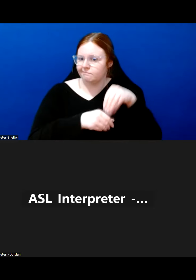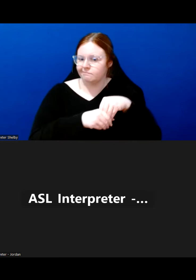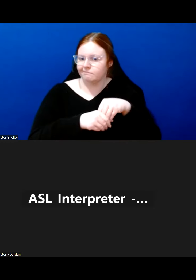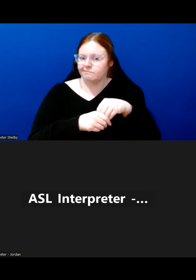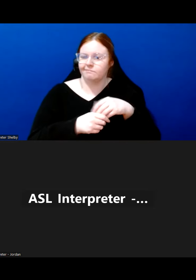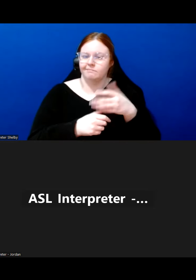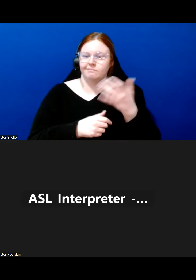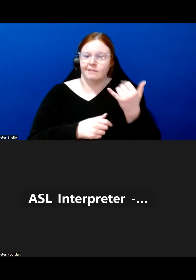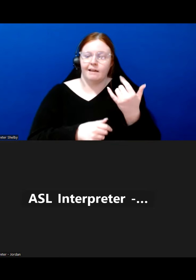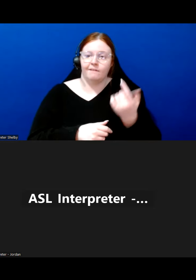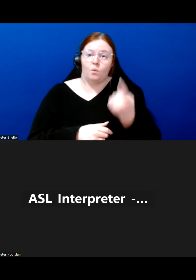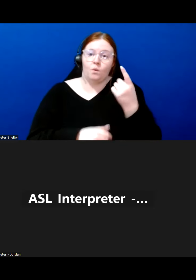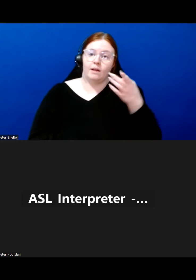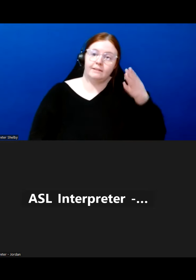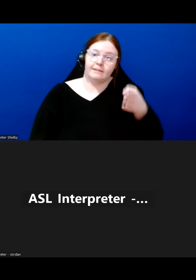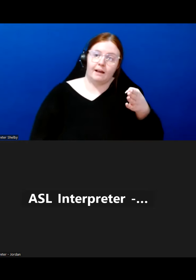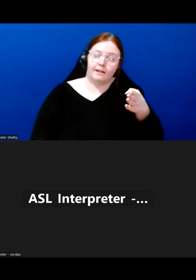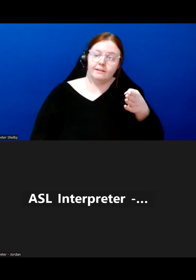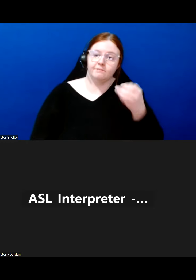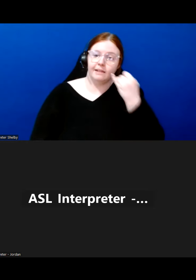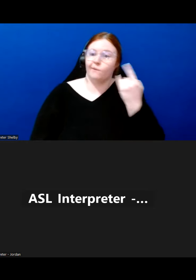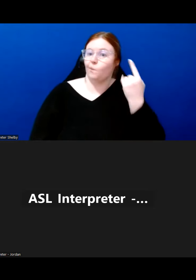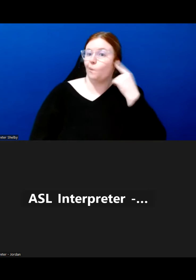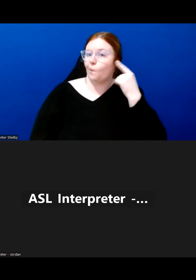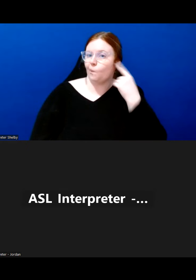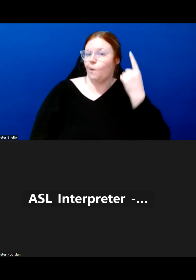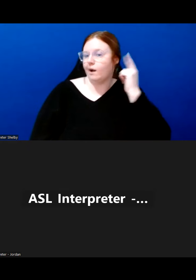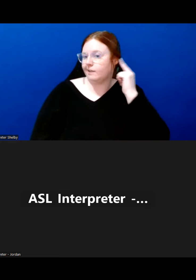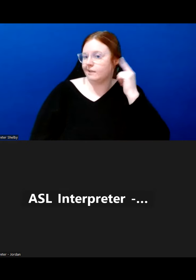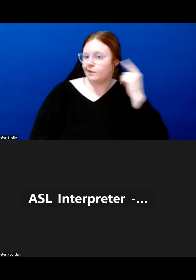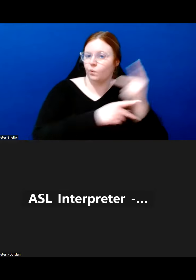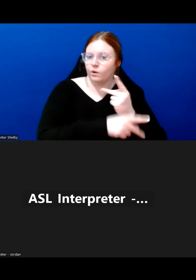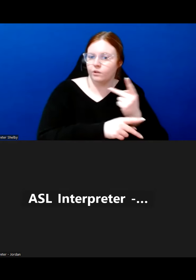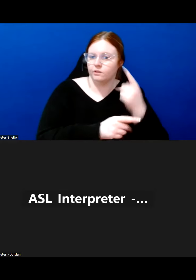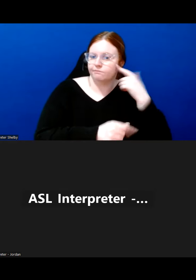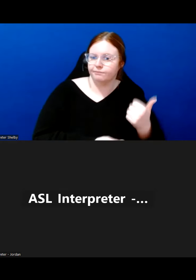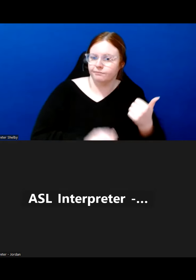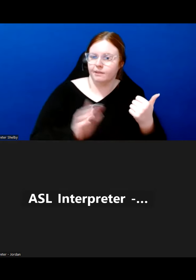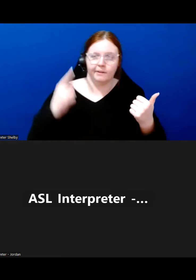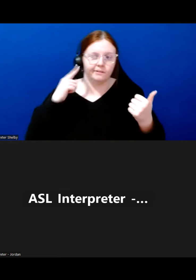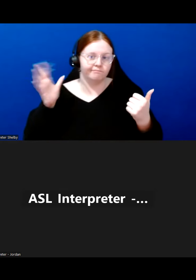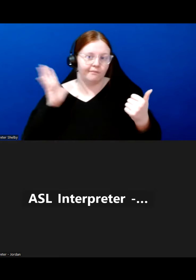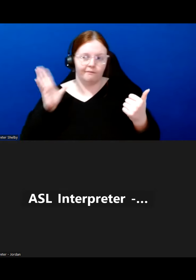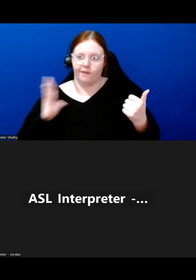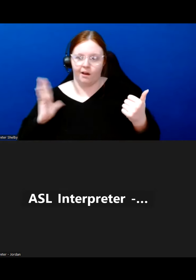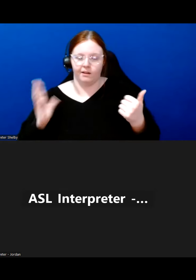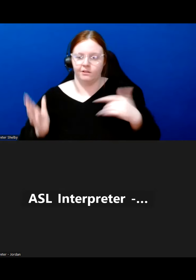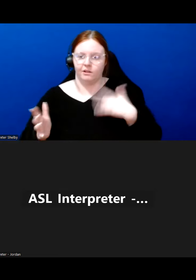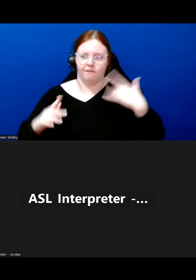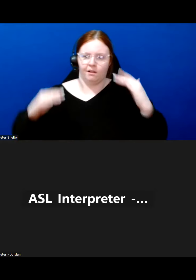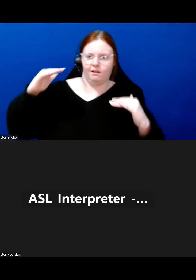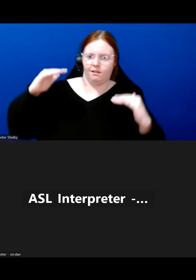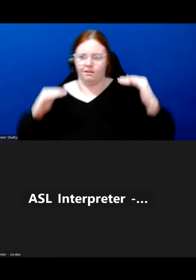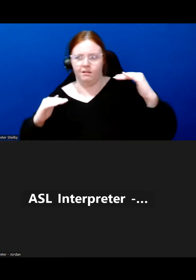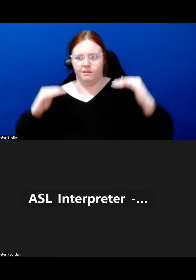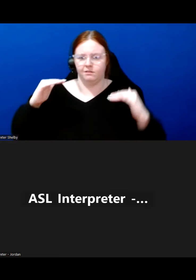Single-sided hearing losses, so if one ear is further down in terms of the hearing than the other, that can make people really feel off center and